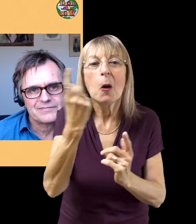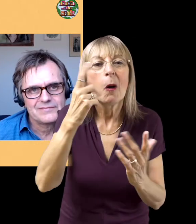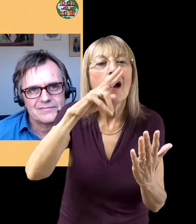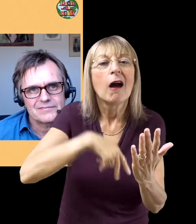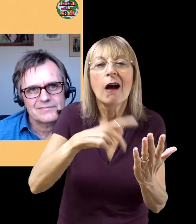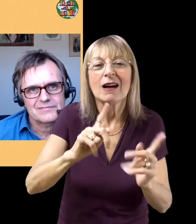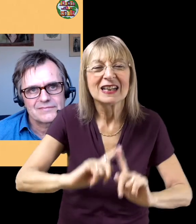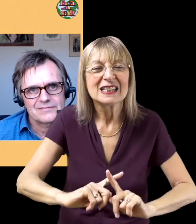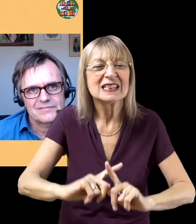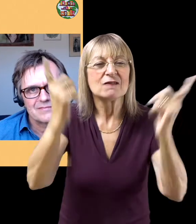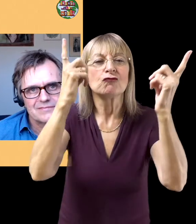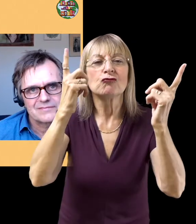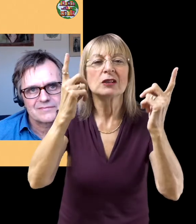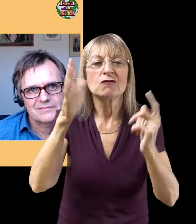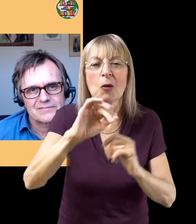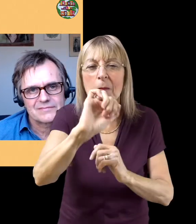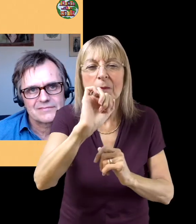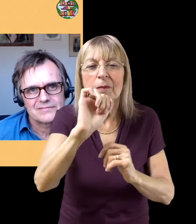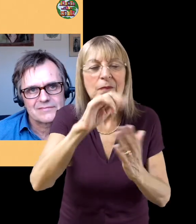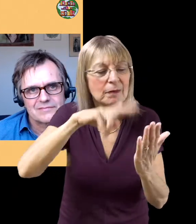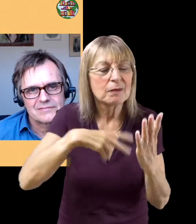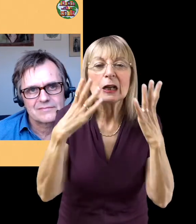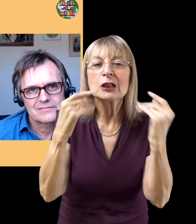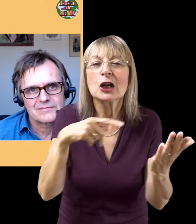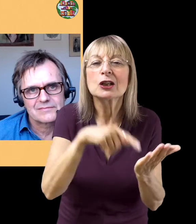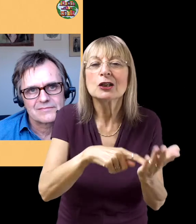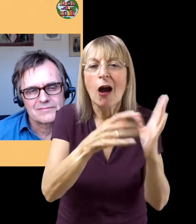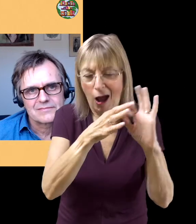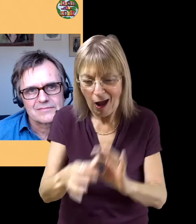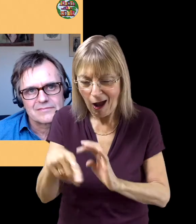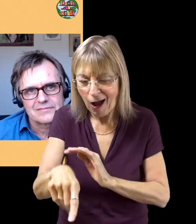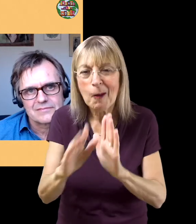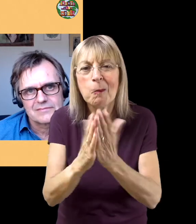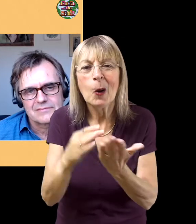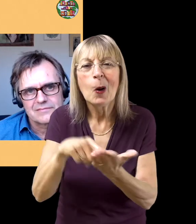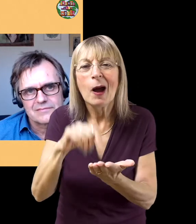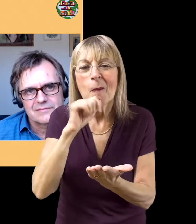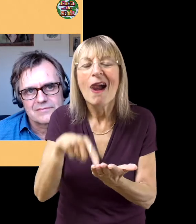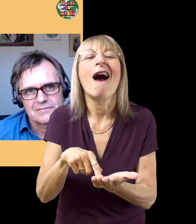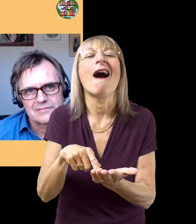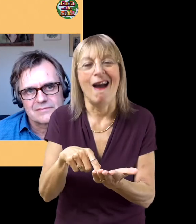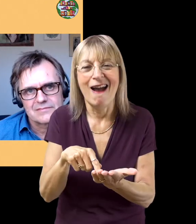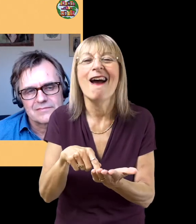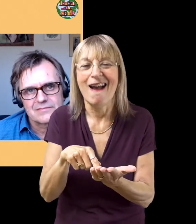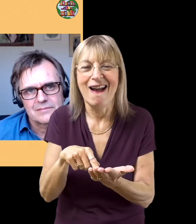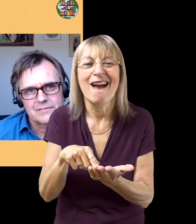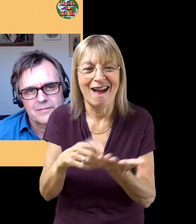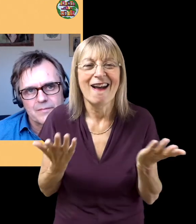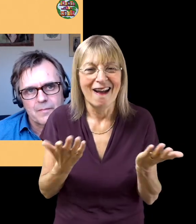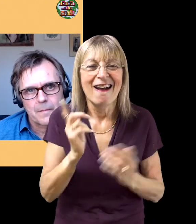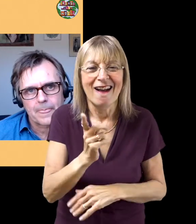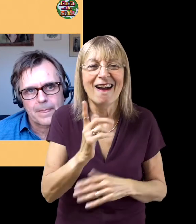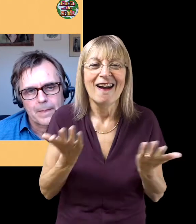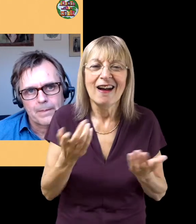that's possible for a reader who's completely different from your readers in the Netherlands to relate to in